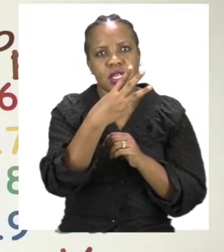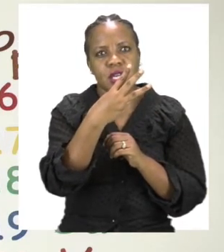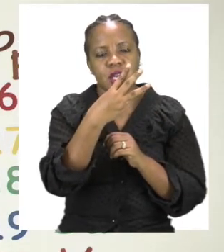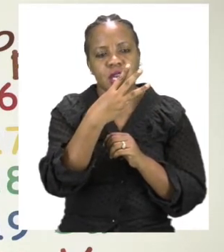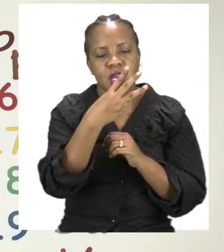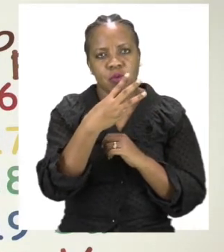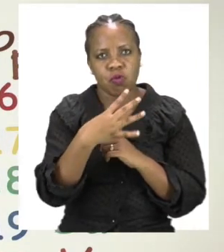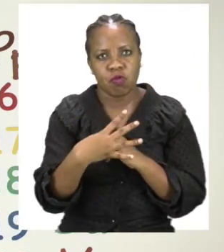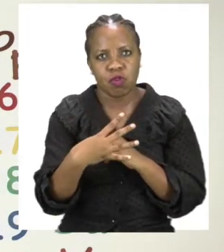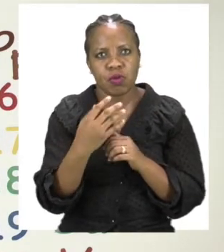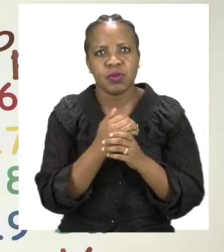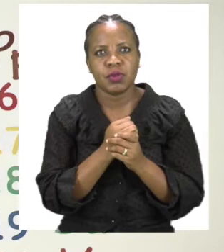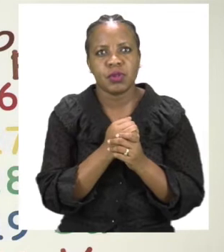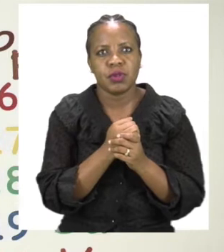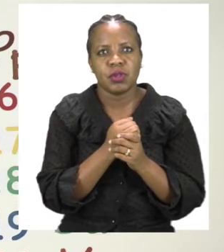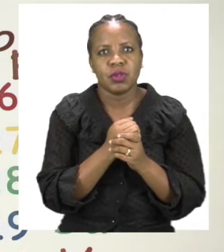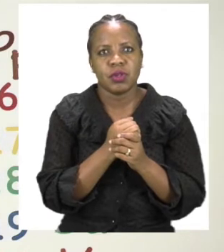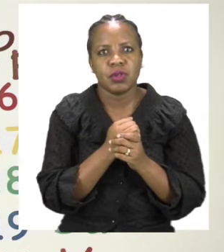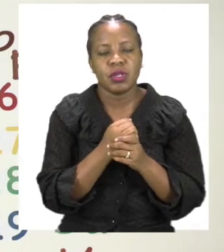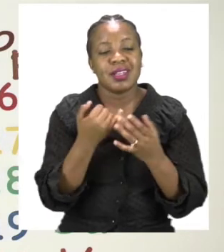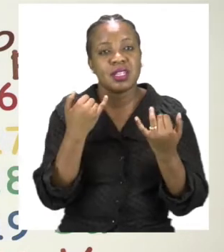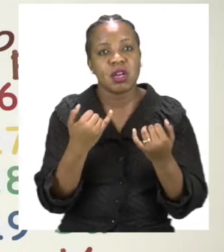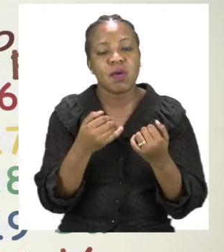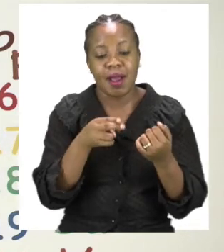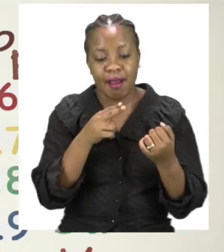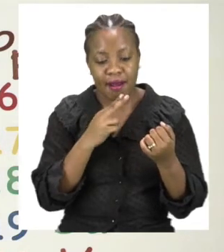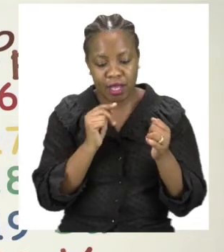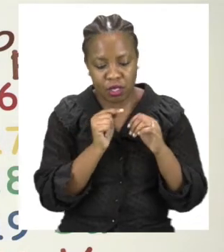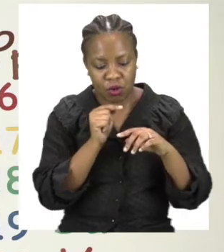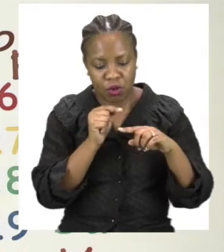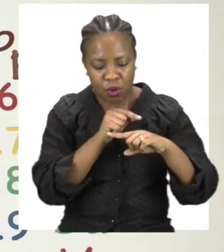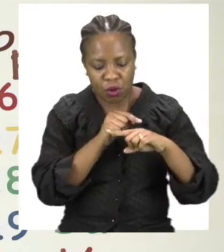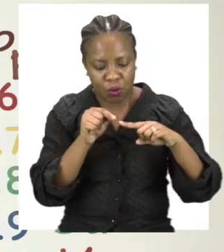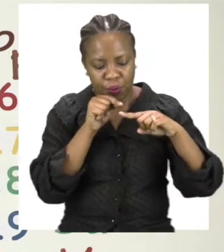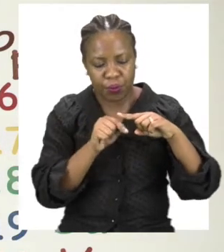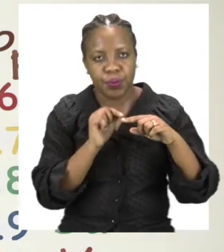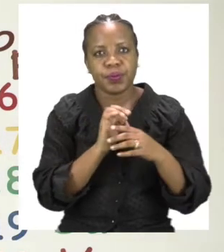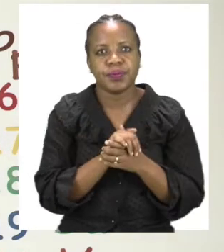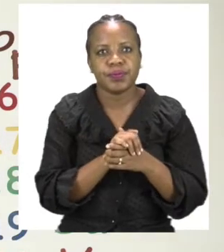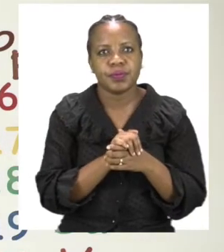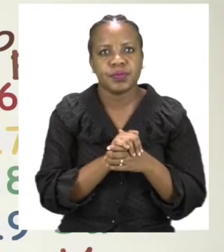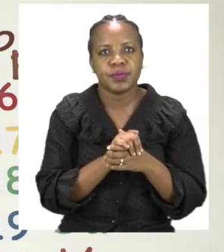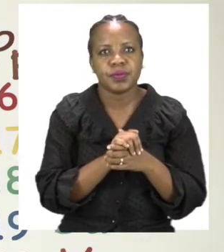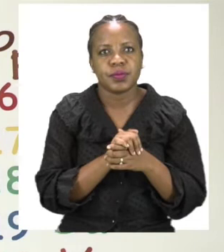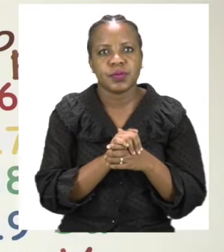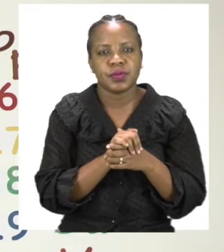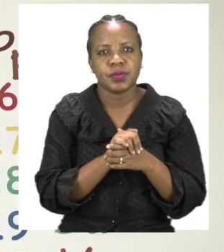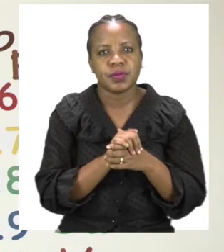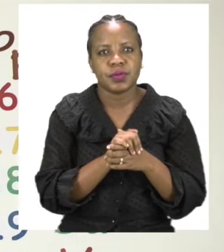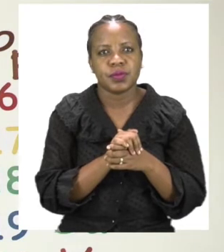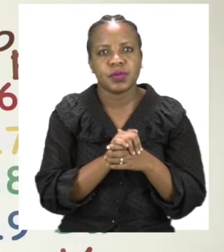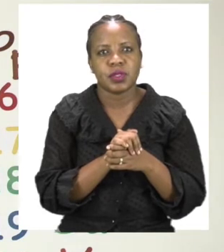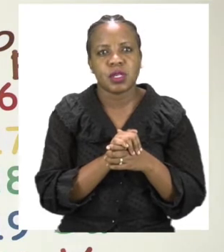this case, we are going to put our answer at the bottom. So I'd like you to put a plus sign next to your